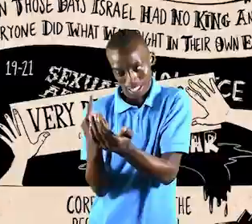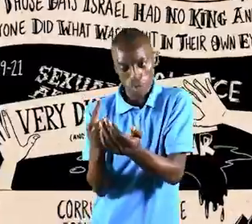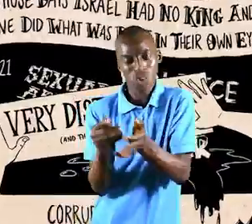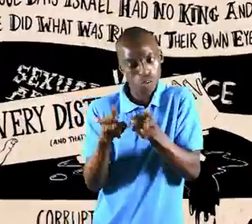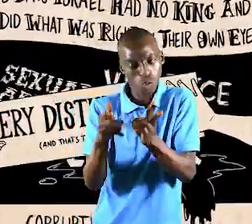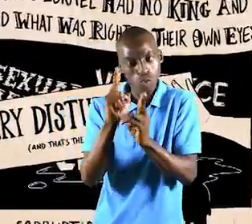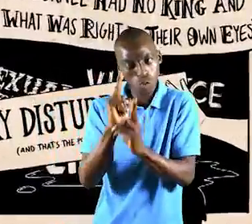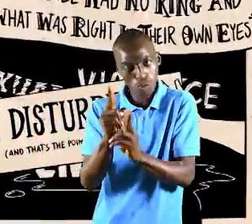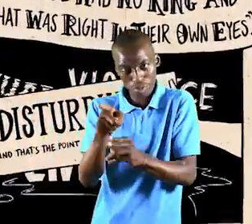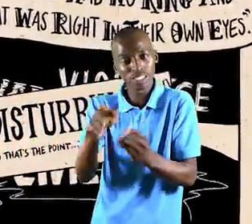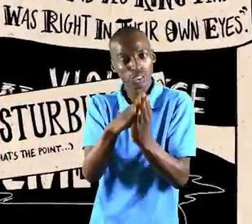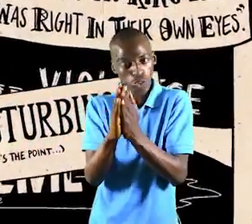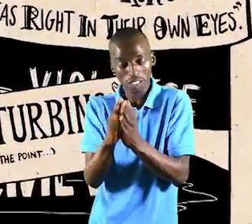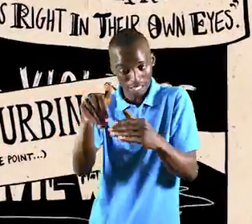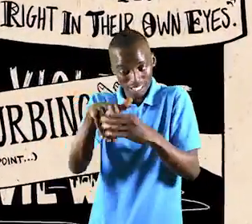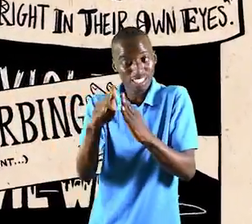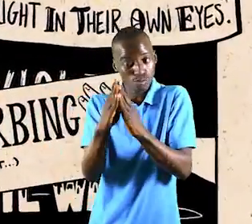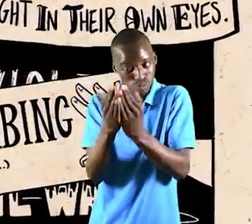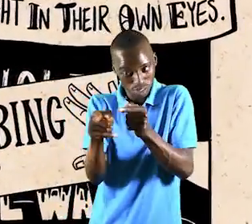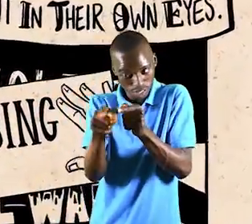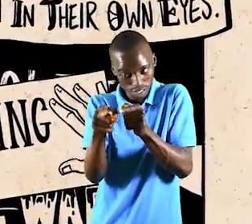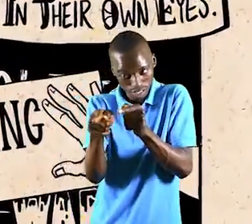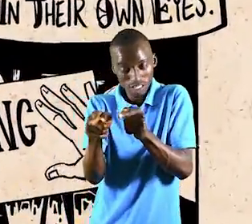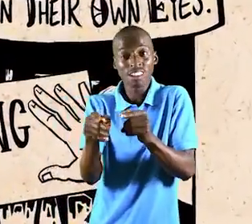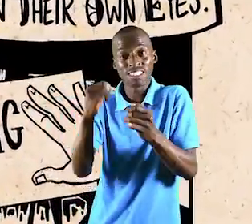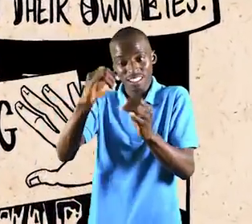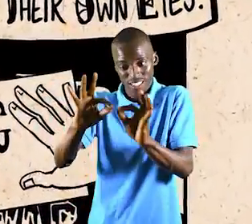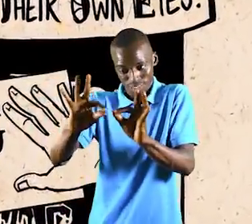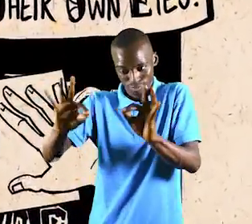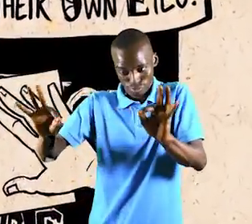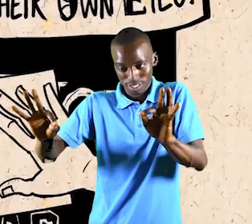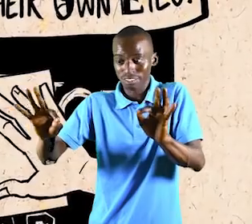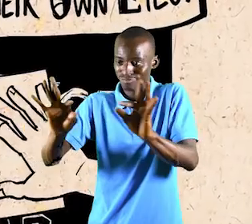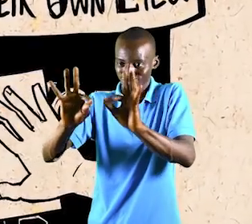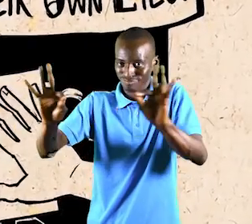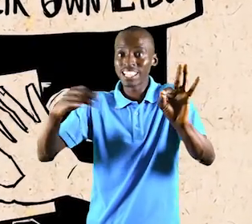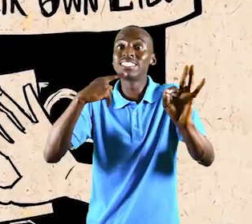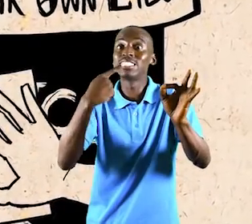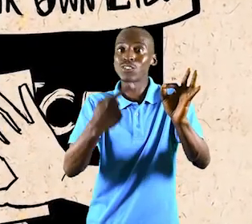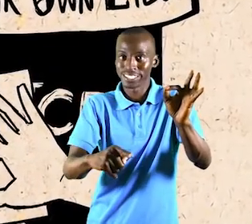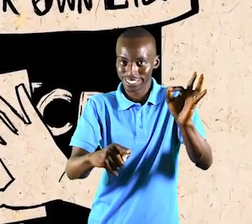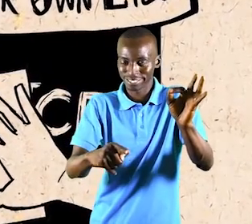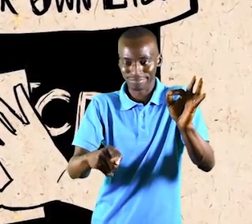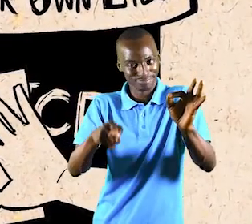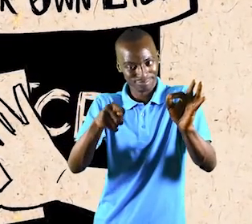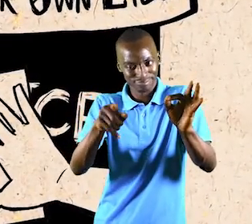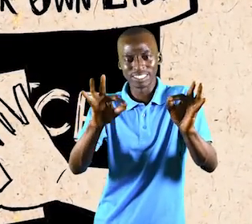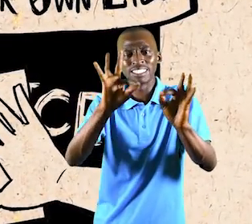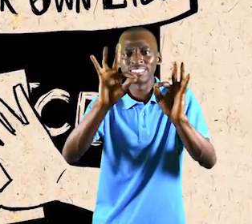glimmer of hope in this story is found in this repeated line in the last part of the book. It actually forms the last sentence of the